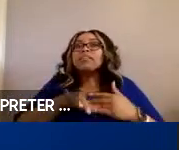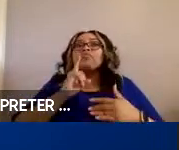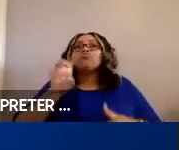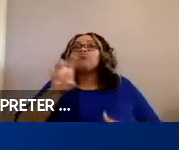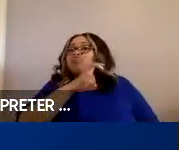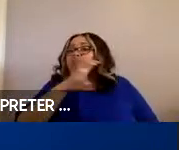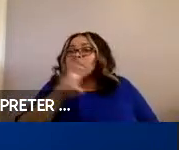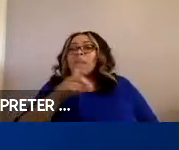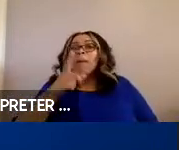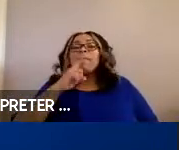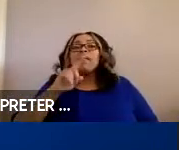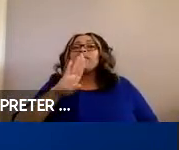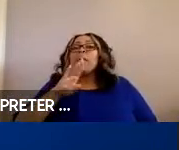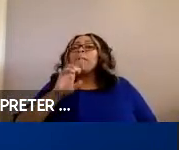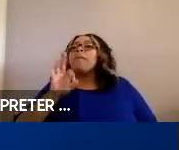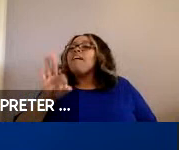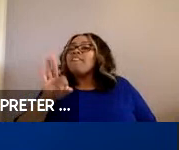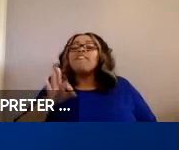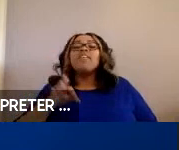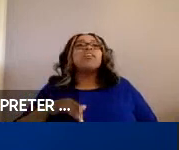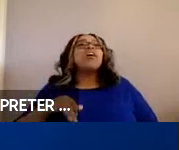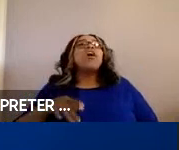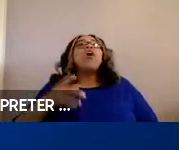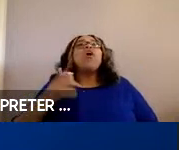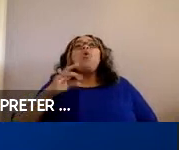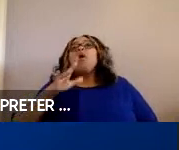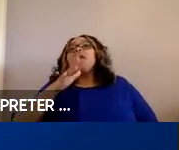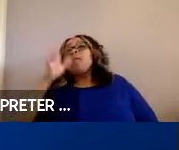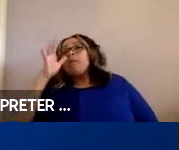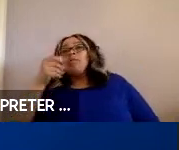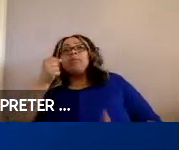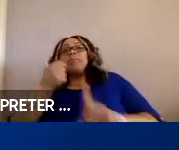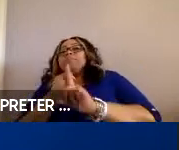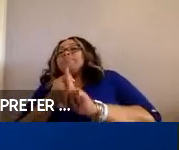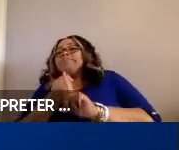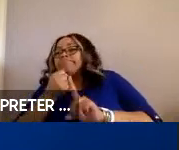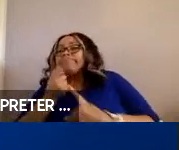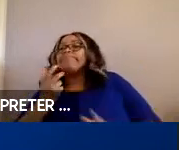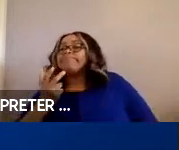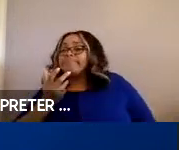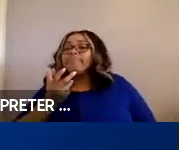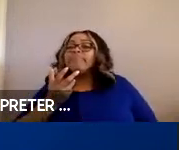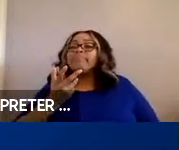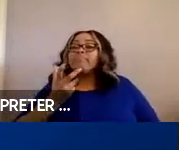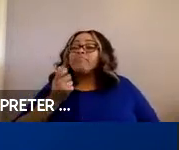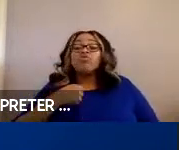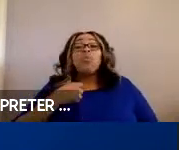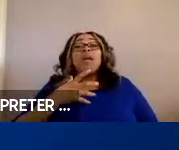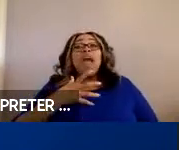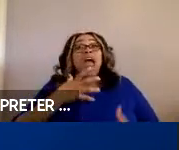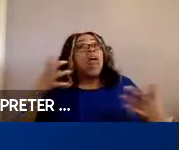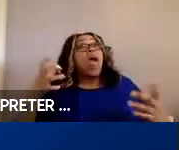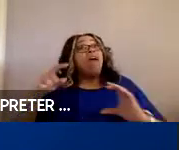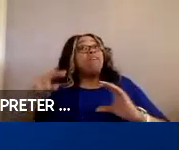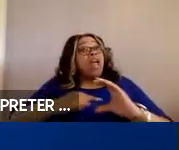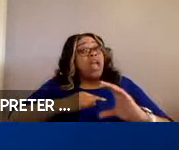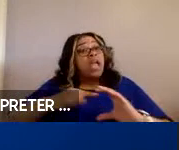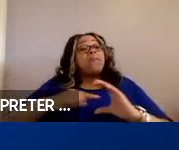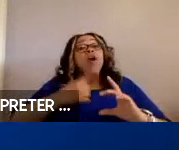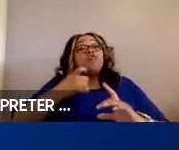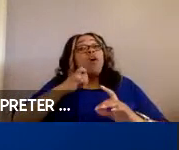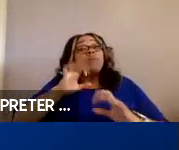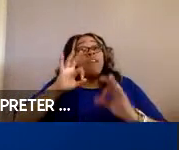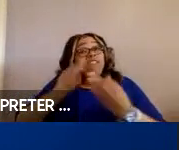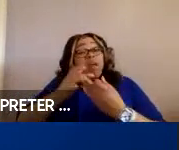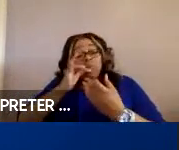of the buffer, or they didn't have, or the parents would be impacted. So we did receive a lot of emails from supportive families